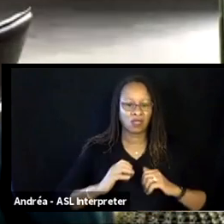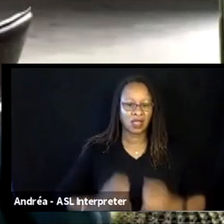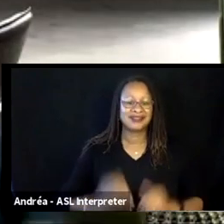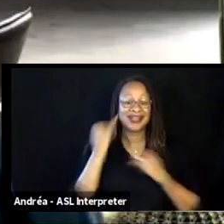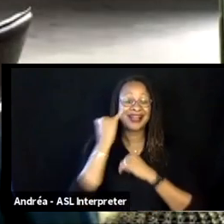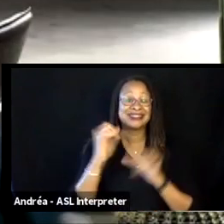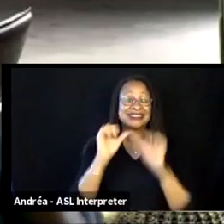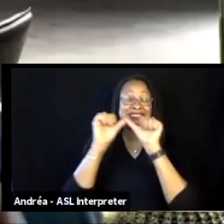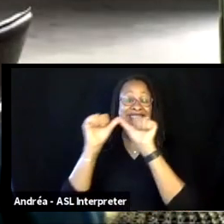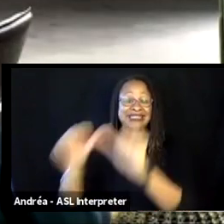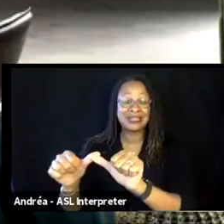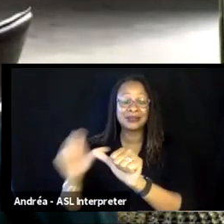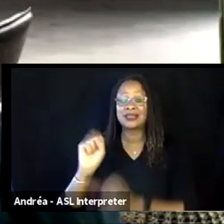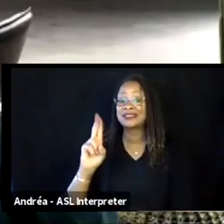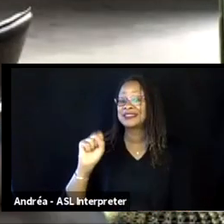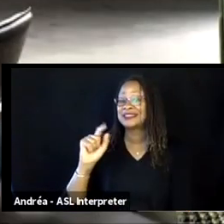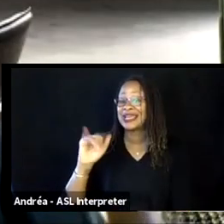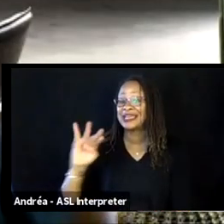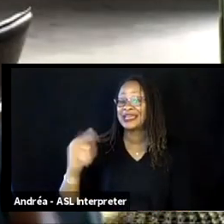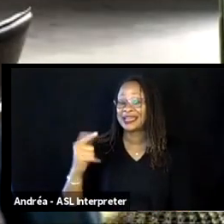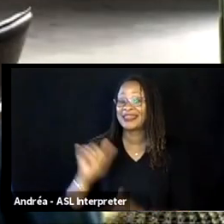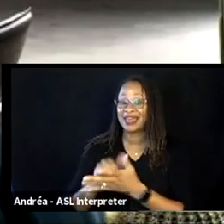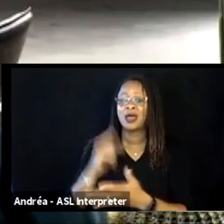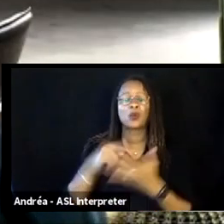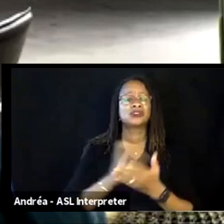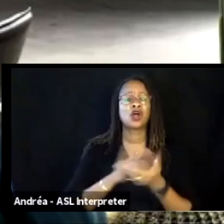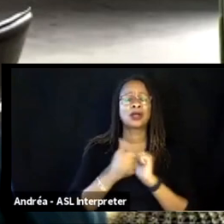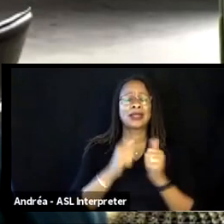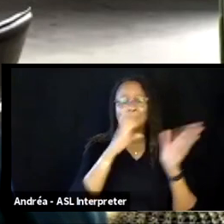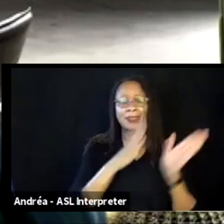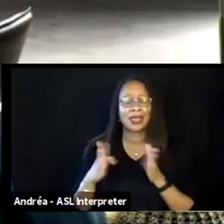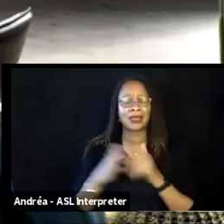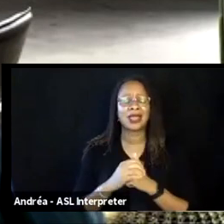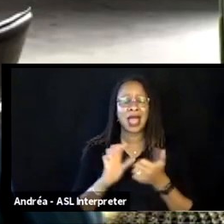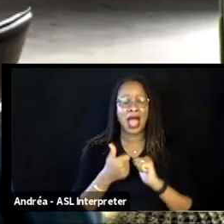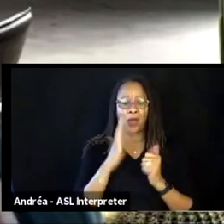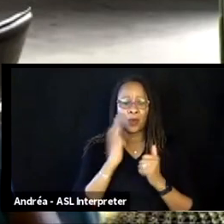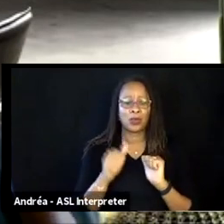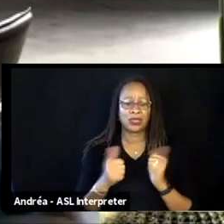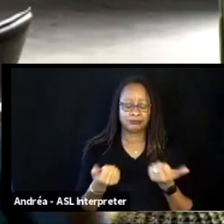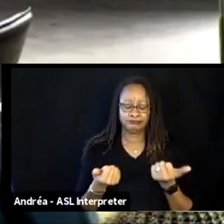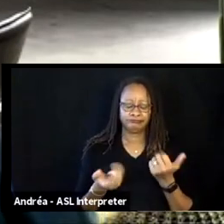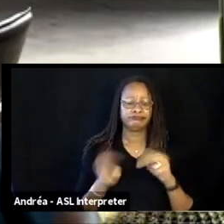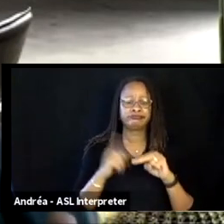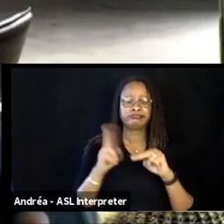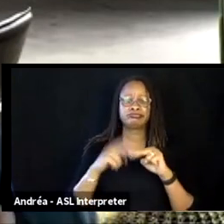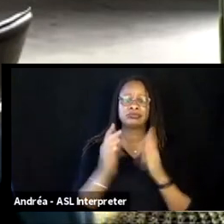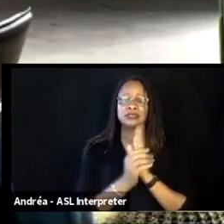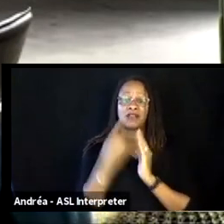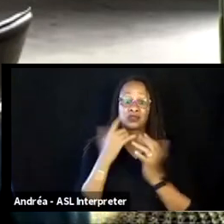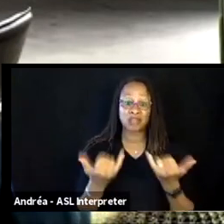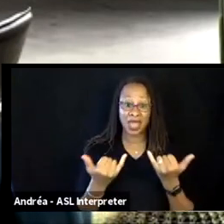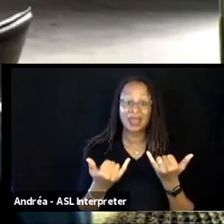notion of sustainability. What's our game plan? How are we going to build talent, not just for today, but